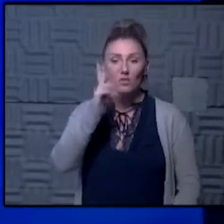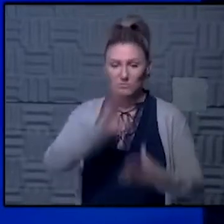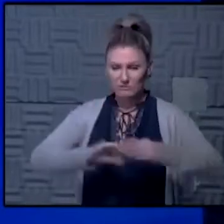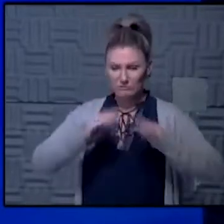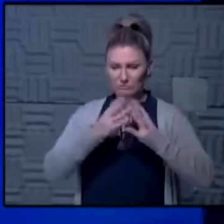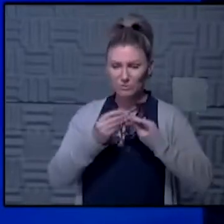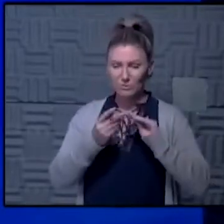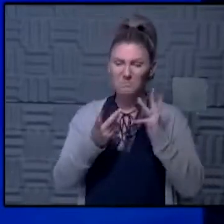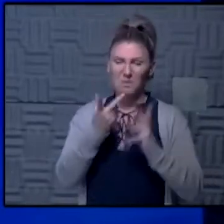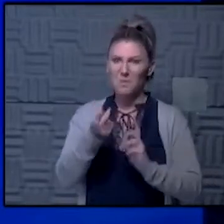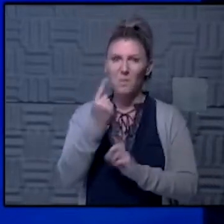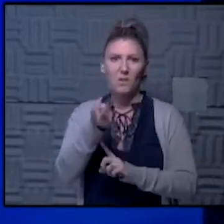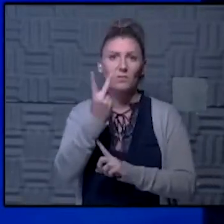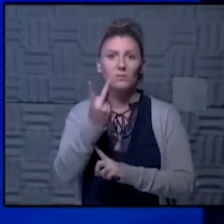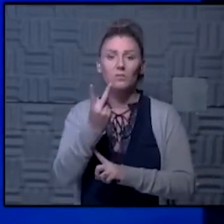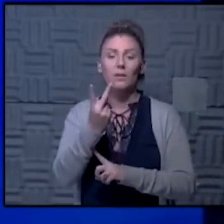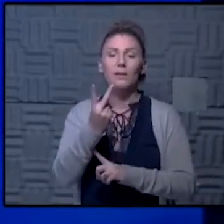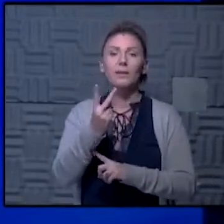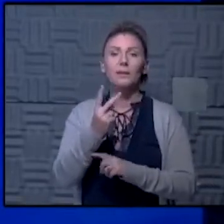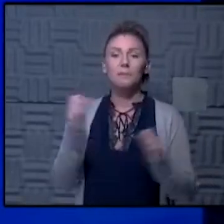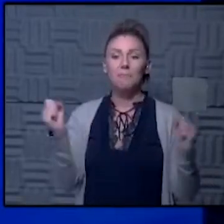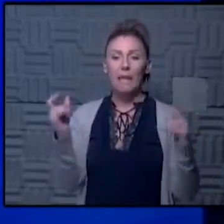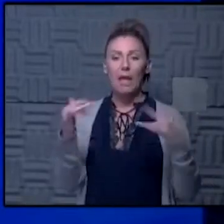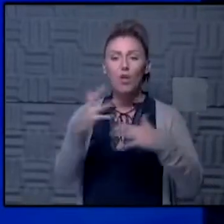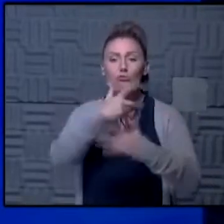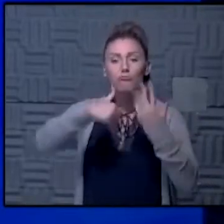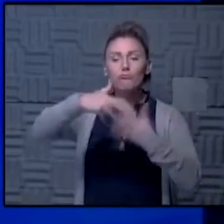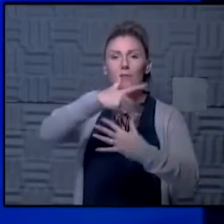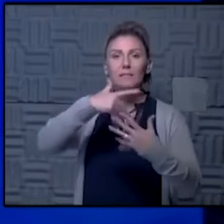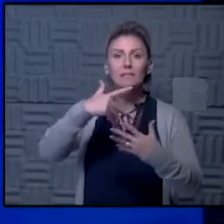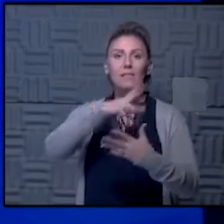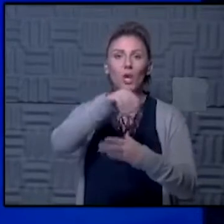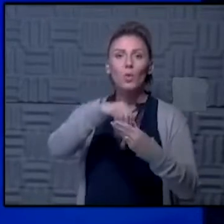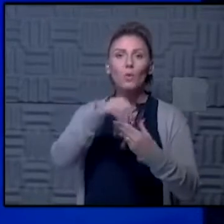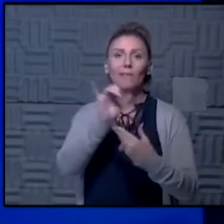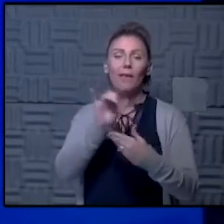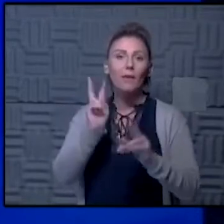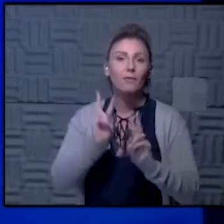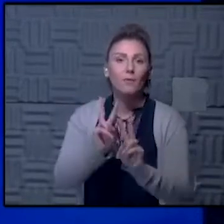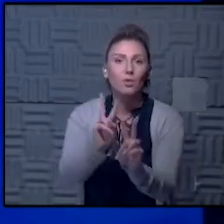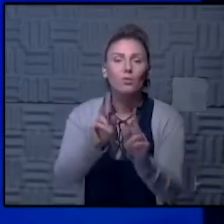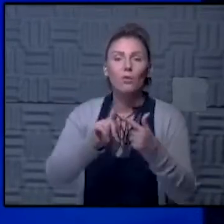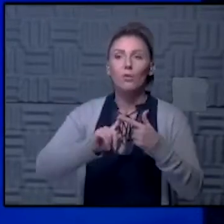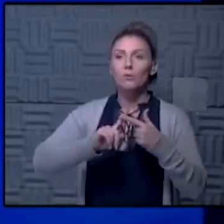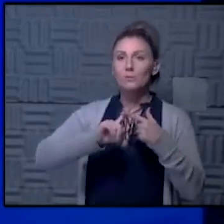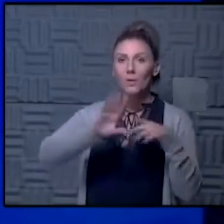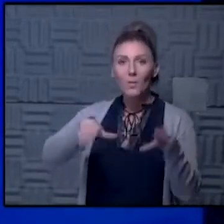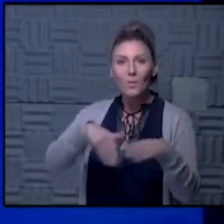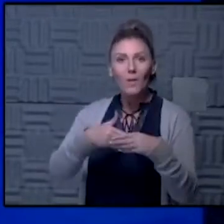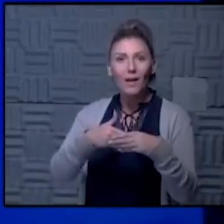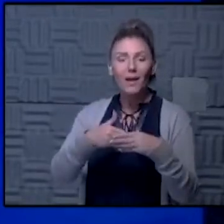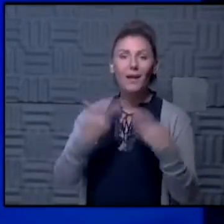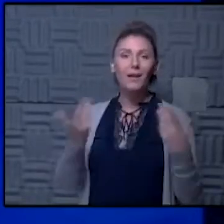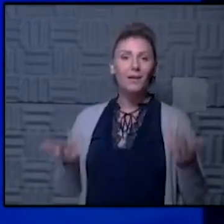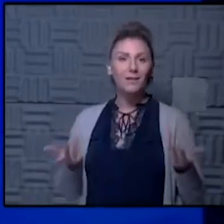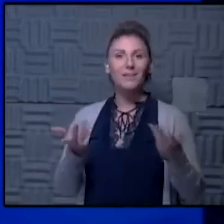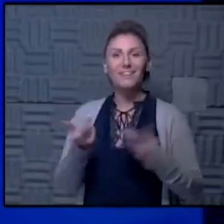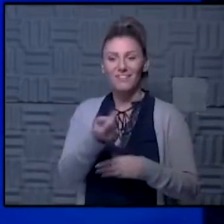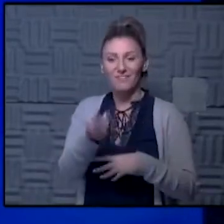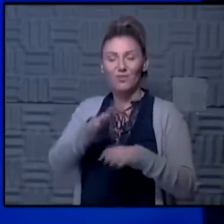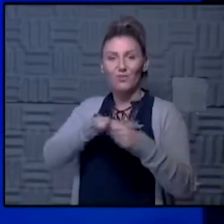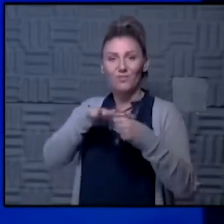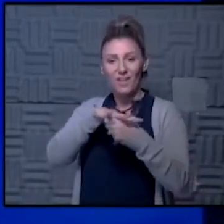two about gatherings, including things like funerals or weddings in some of the